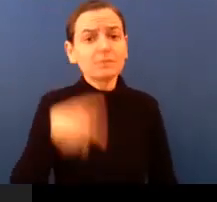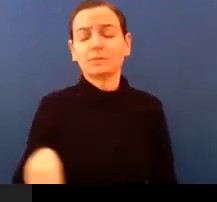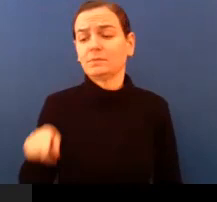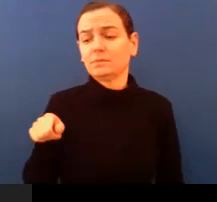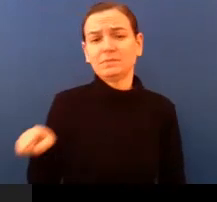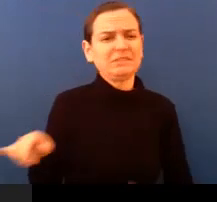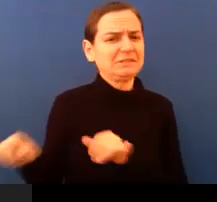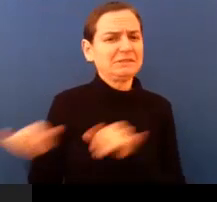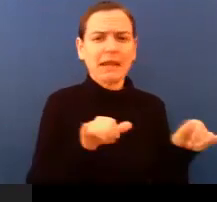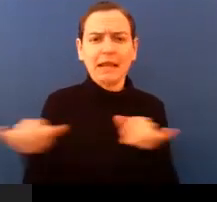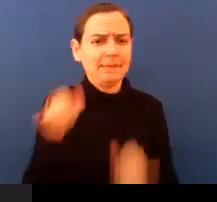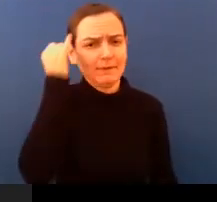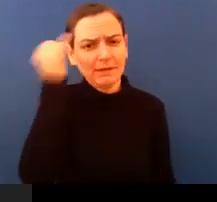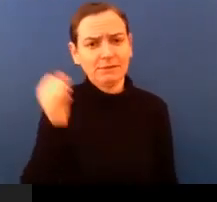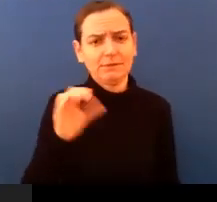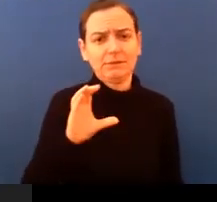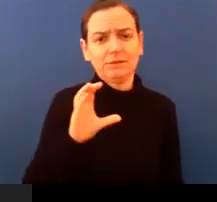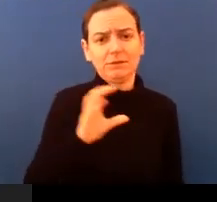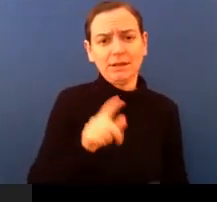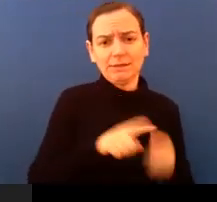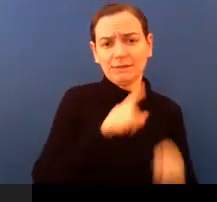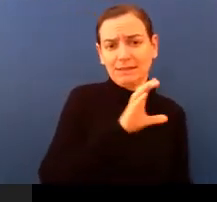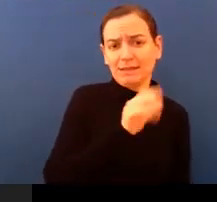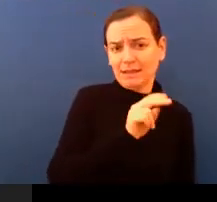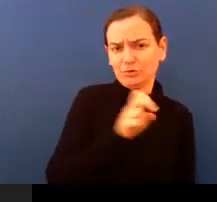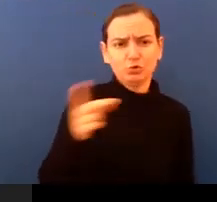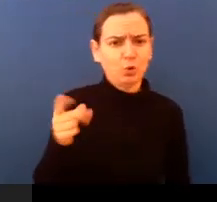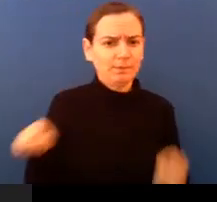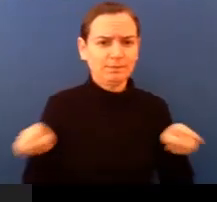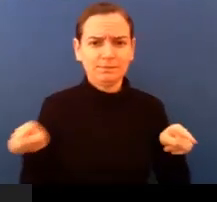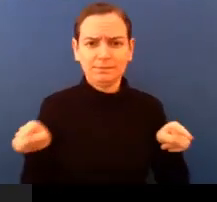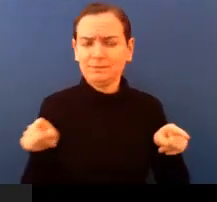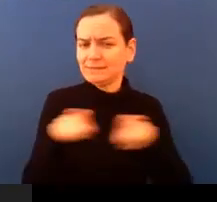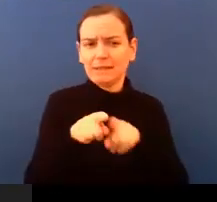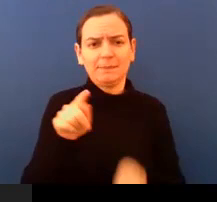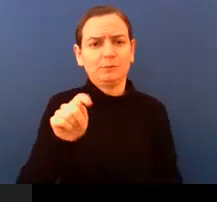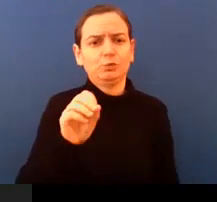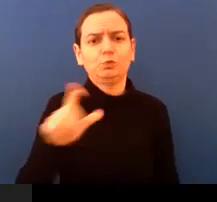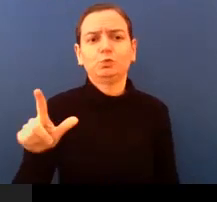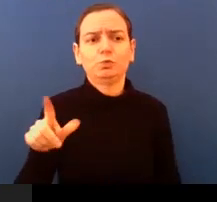is, I just became legally blind. My family tells me I need to get a guide dog.